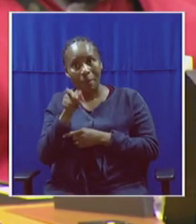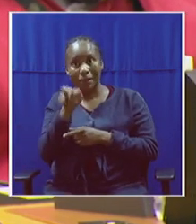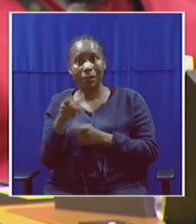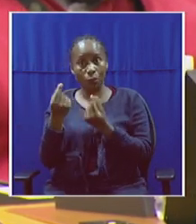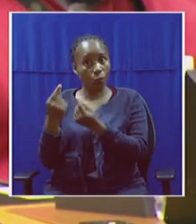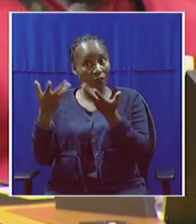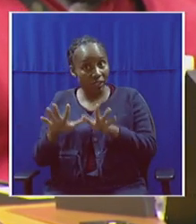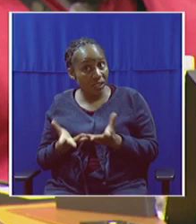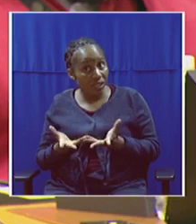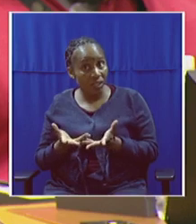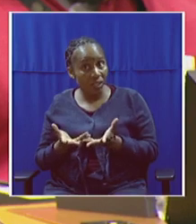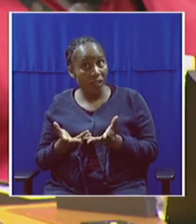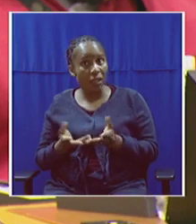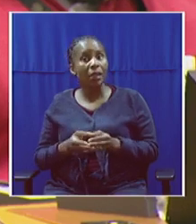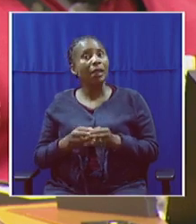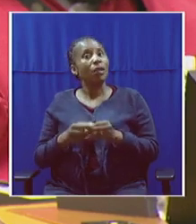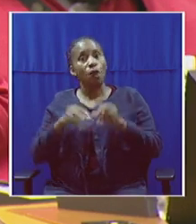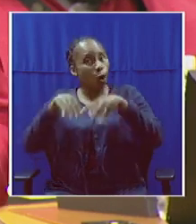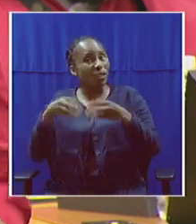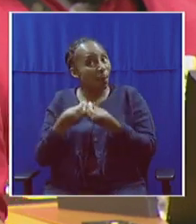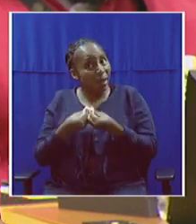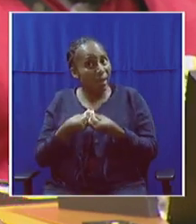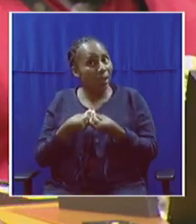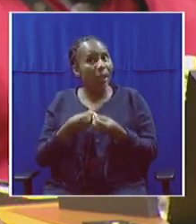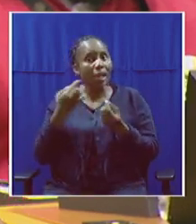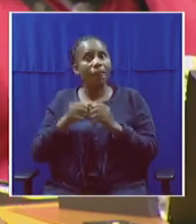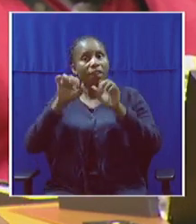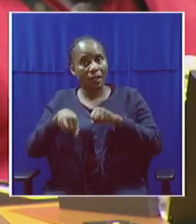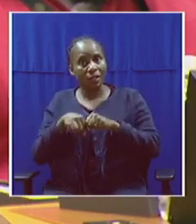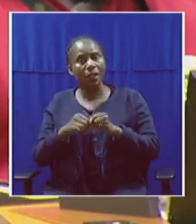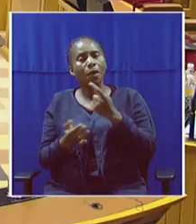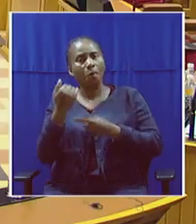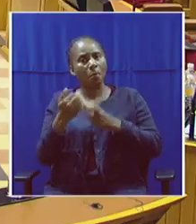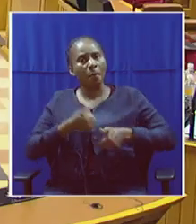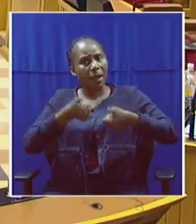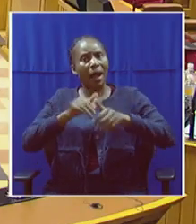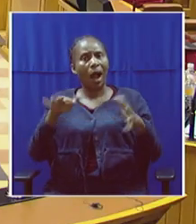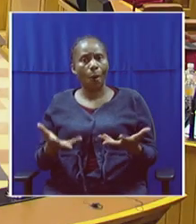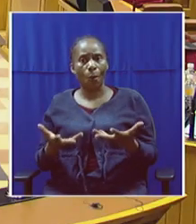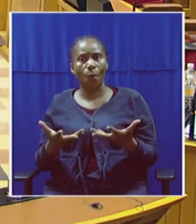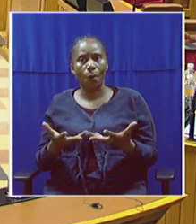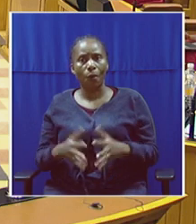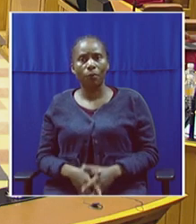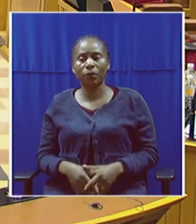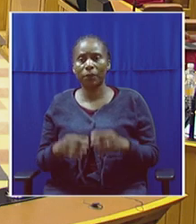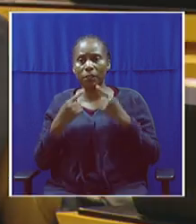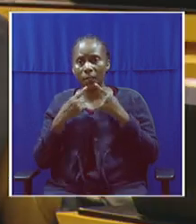did we lose anything and how are we recovering it honorable